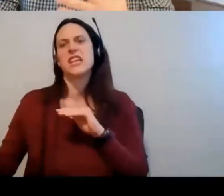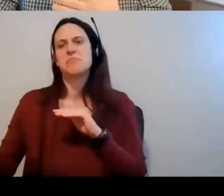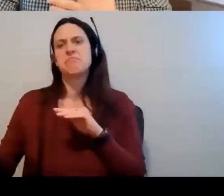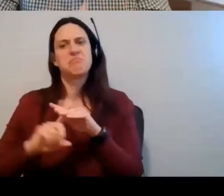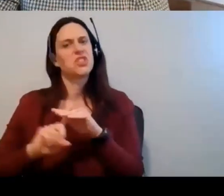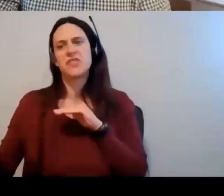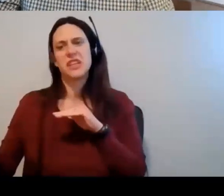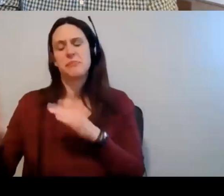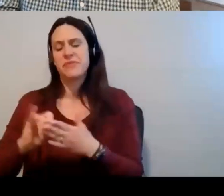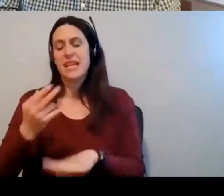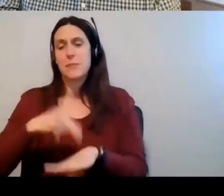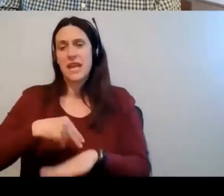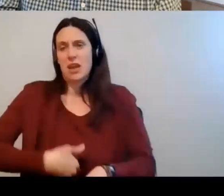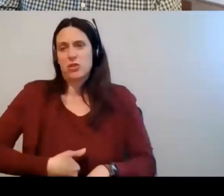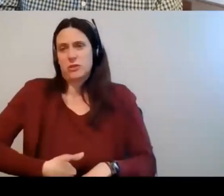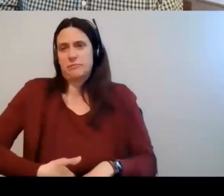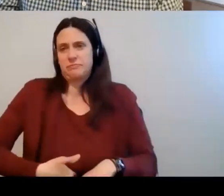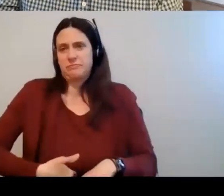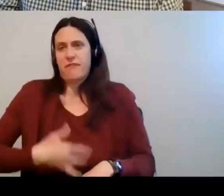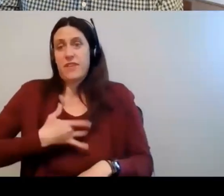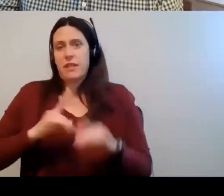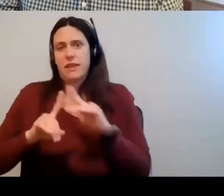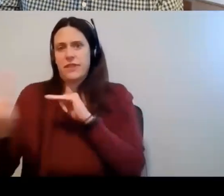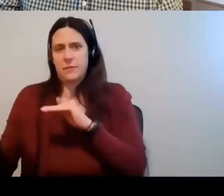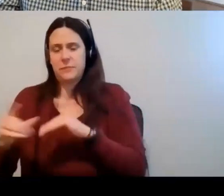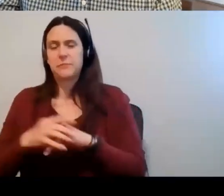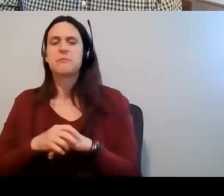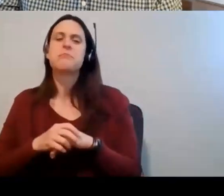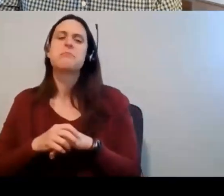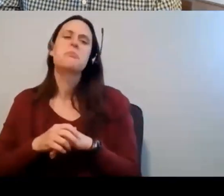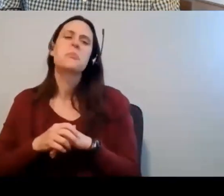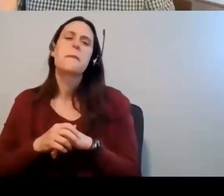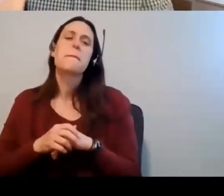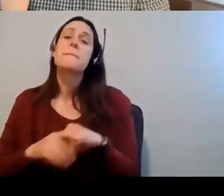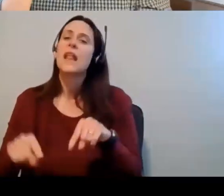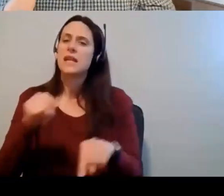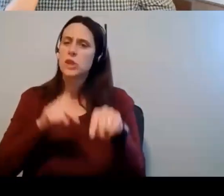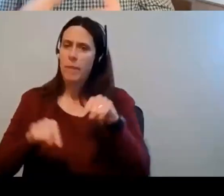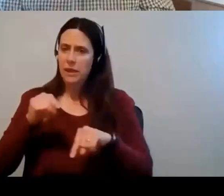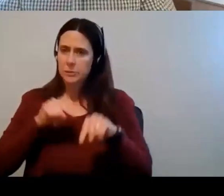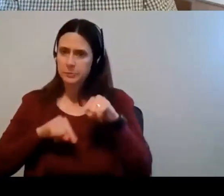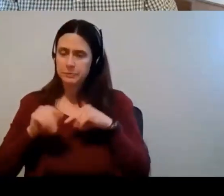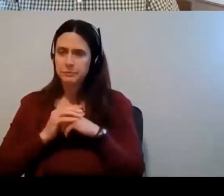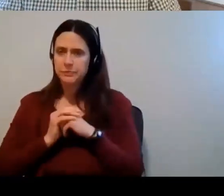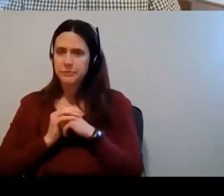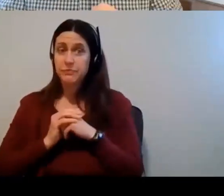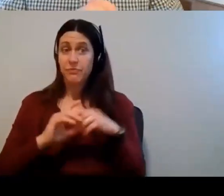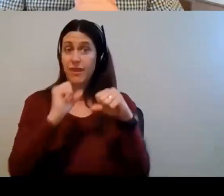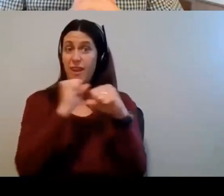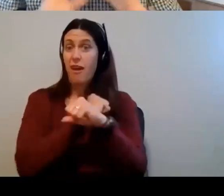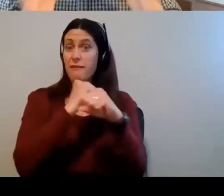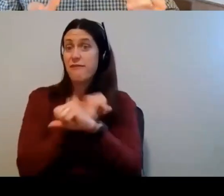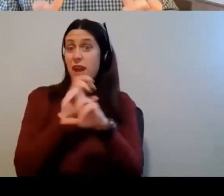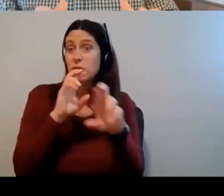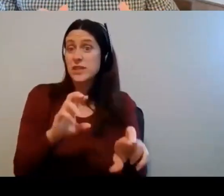my natural instinct, maybe. So going back just a second. Our fight response we might